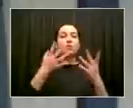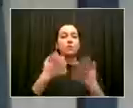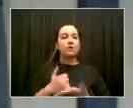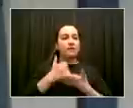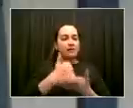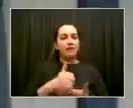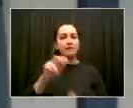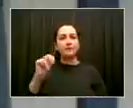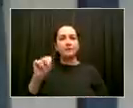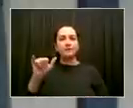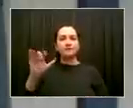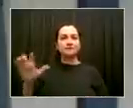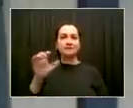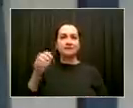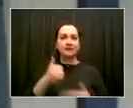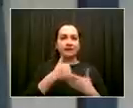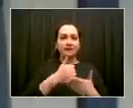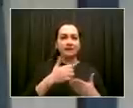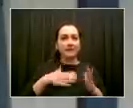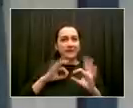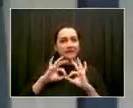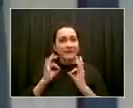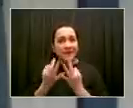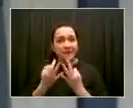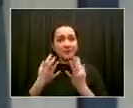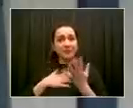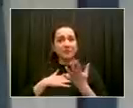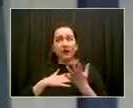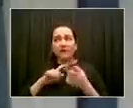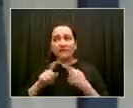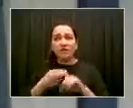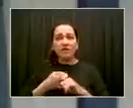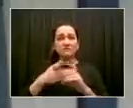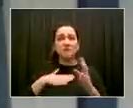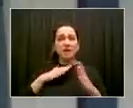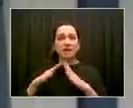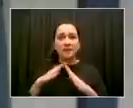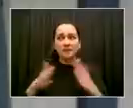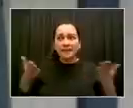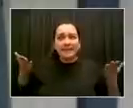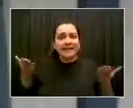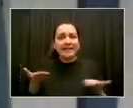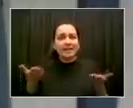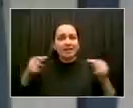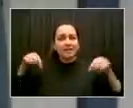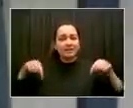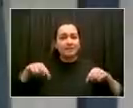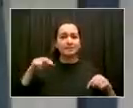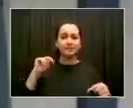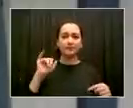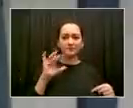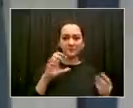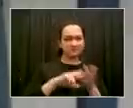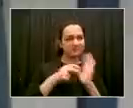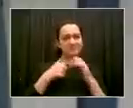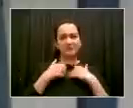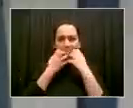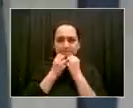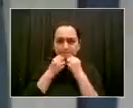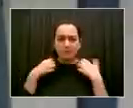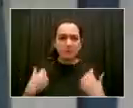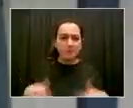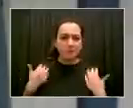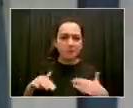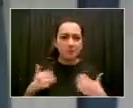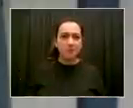chronic conditions. If you go back to the past summer, I mean, we've seen an uptick in crime. We've a little bit of an uptick in crime. We've